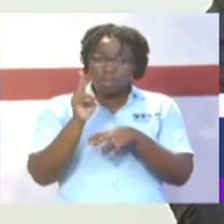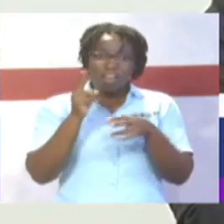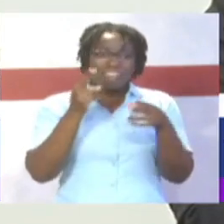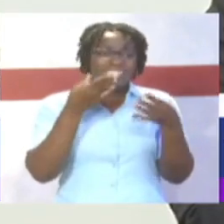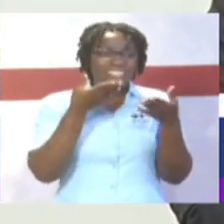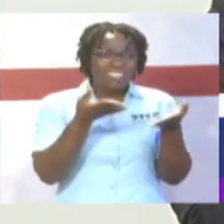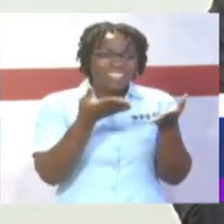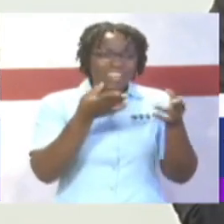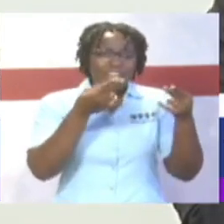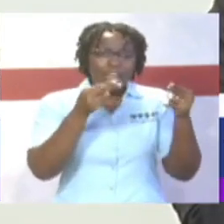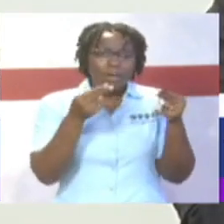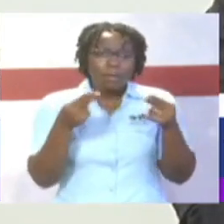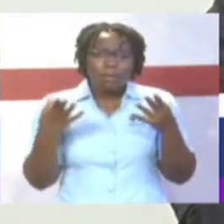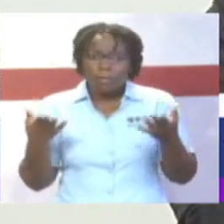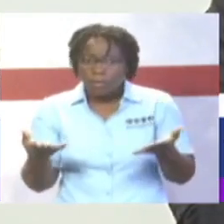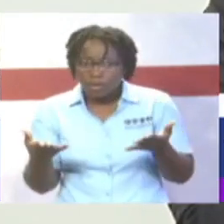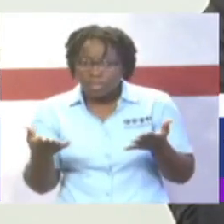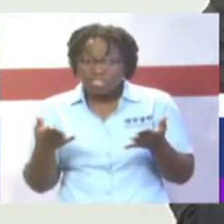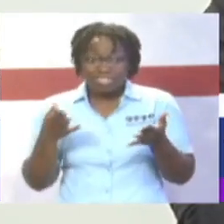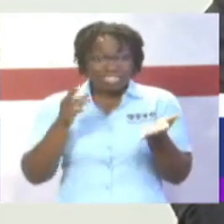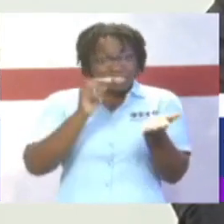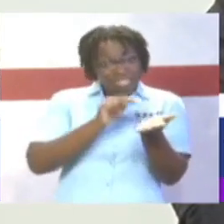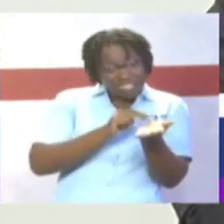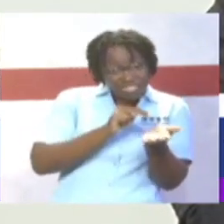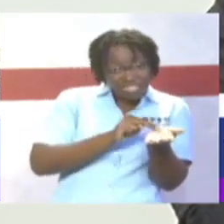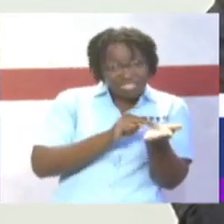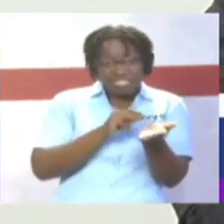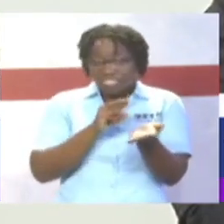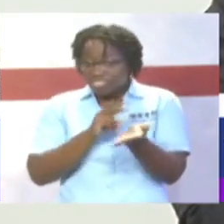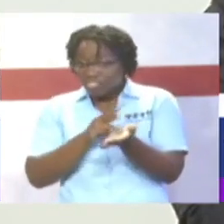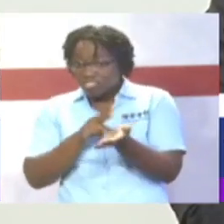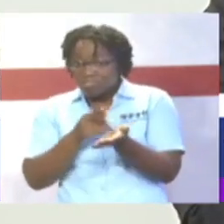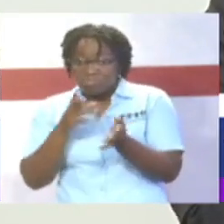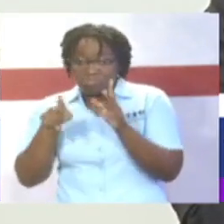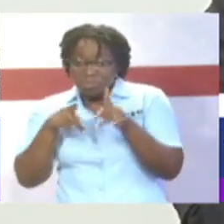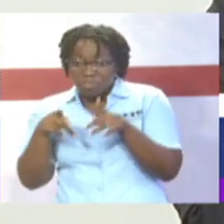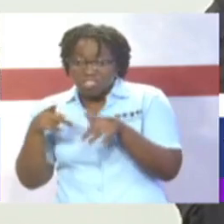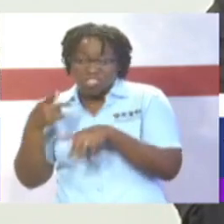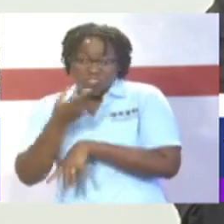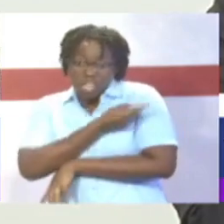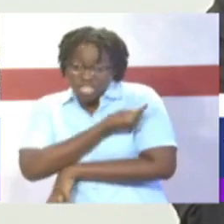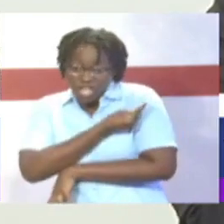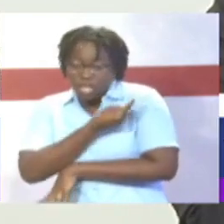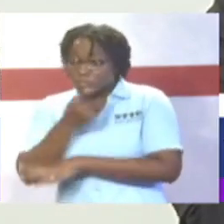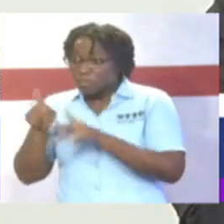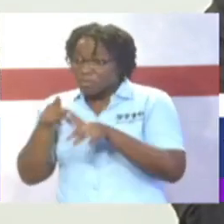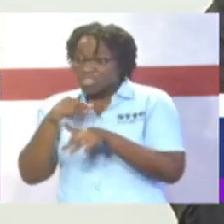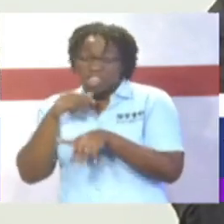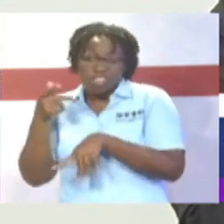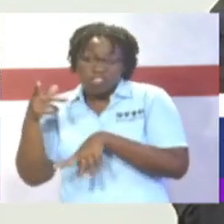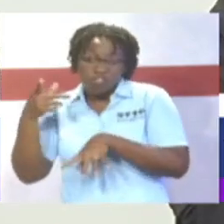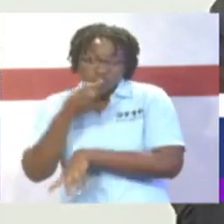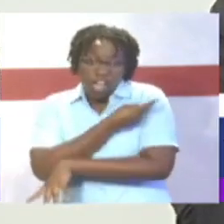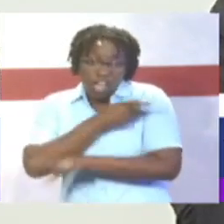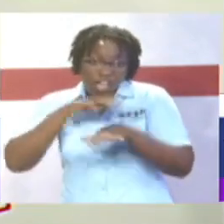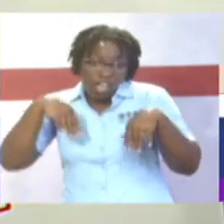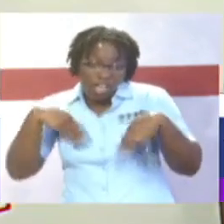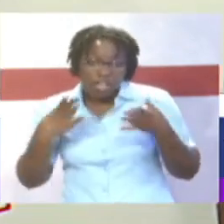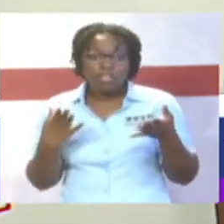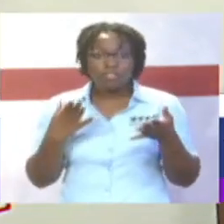more, so the unvaccinated COVID positive patient who ends up in the ICU.